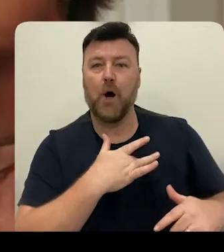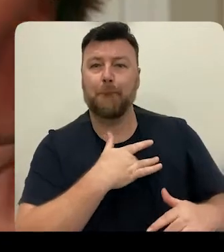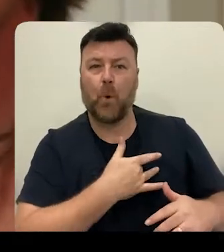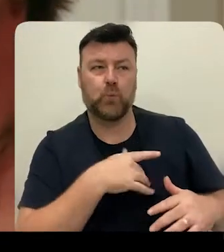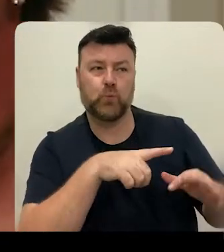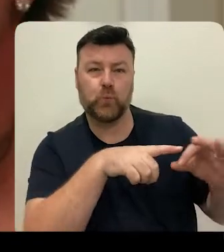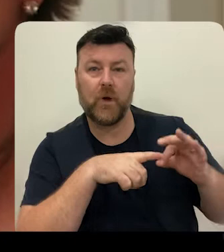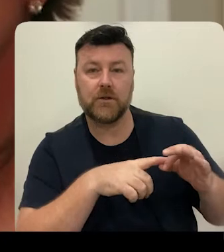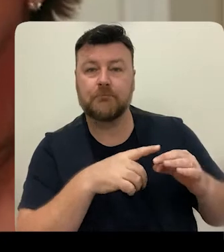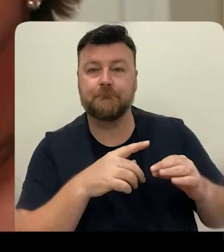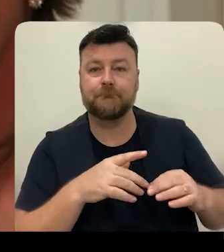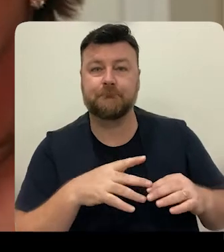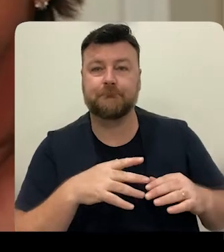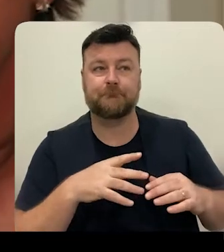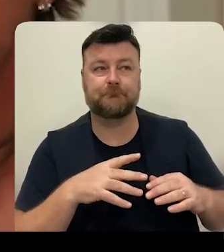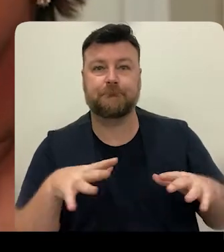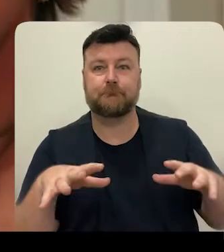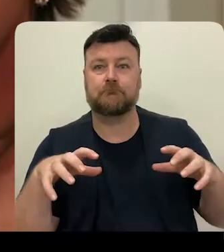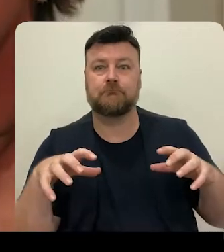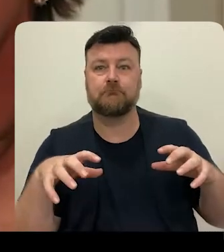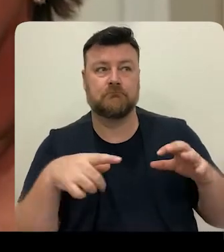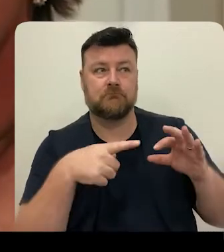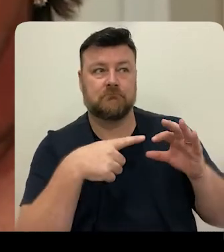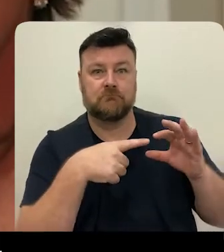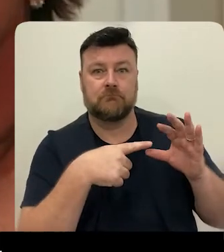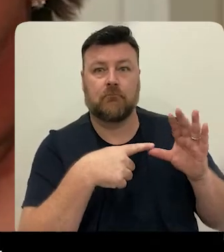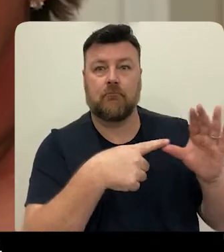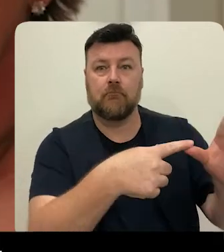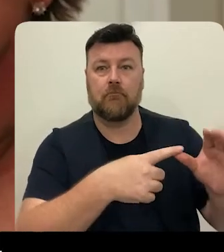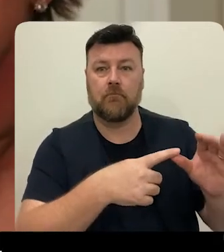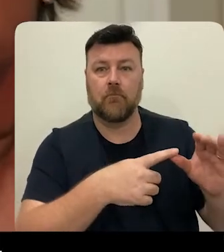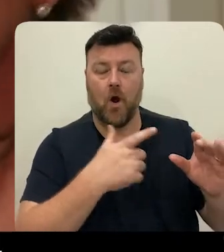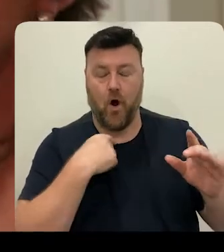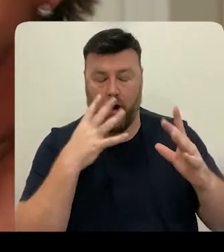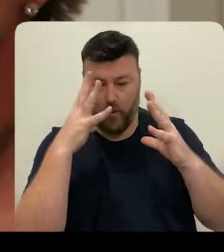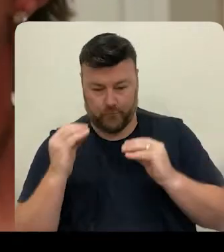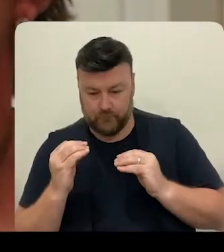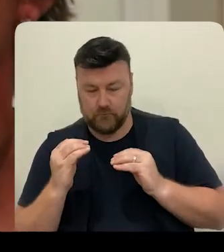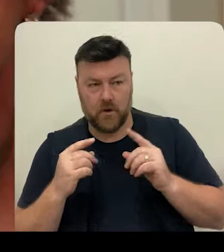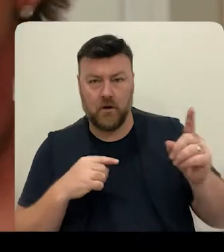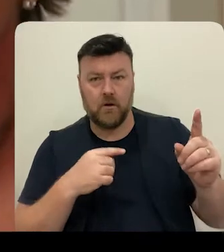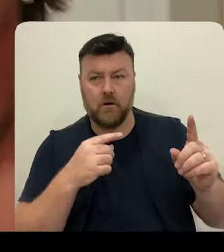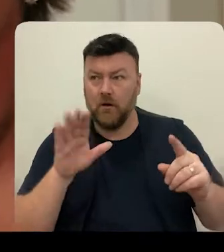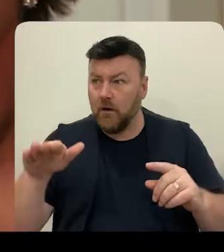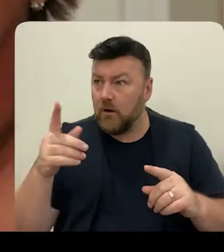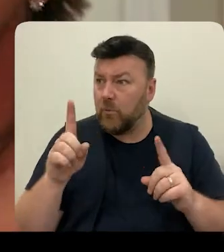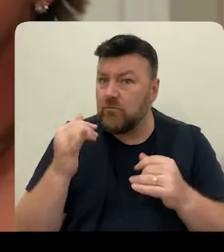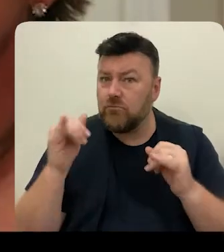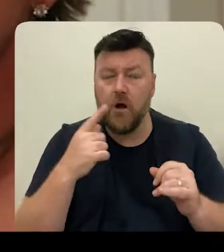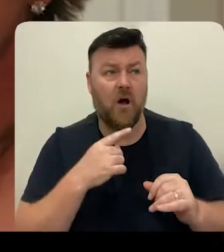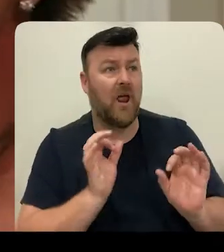I wouldn't be able to say anything. I'd be very quiet. I'd shut down and go, what's wrong? And I'd say,